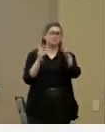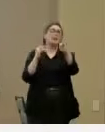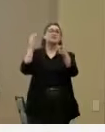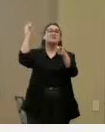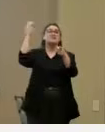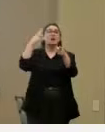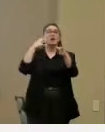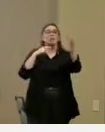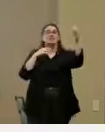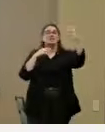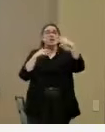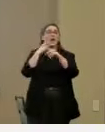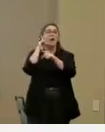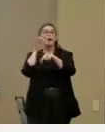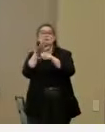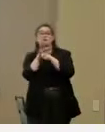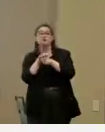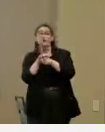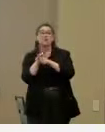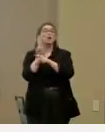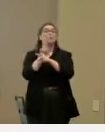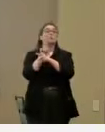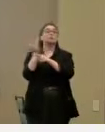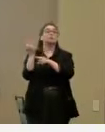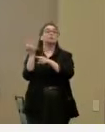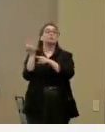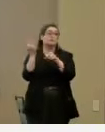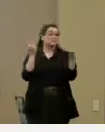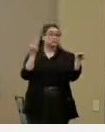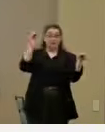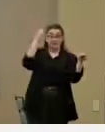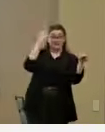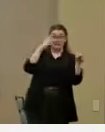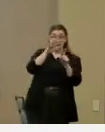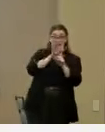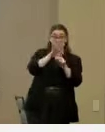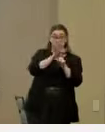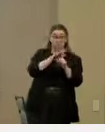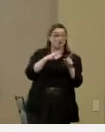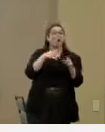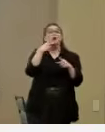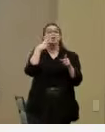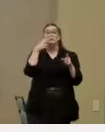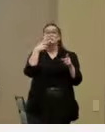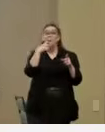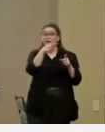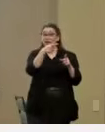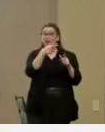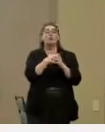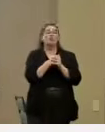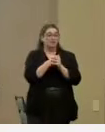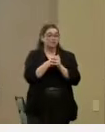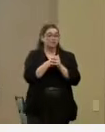Stress, I heard. UV. Another one, smoking, that didn't make this